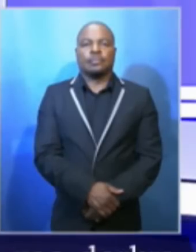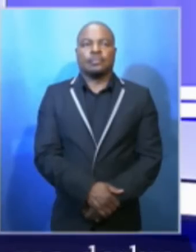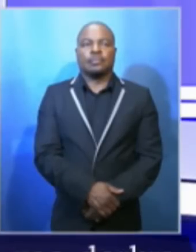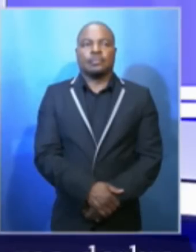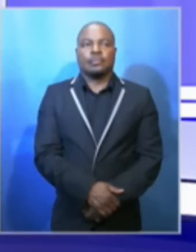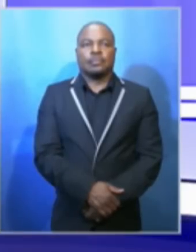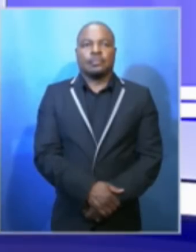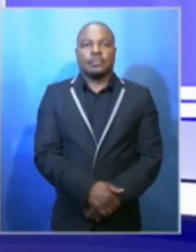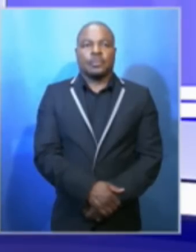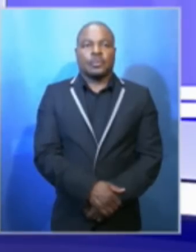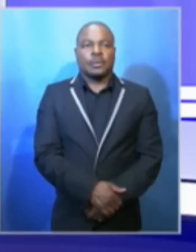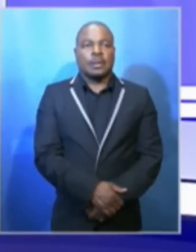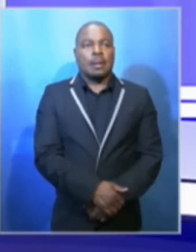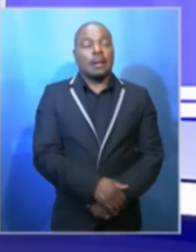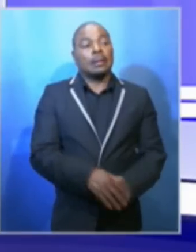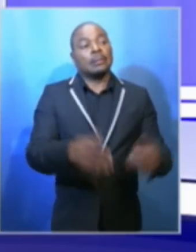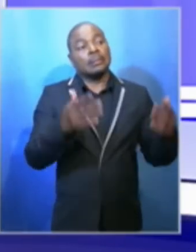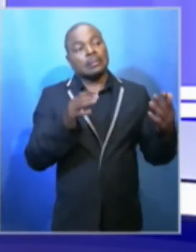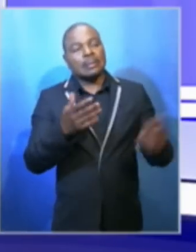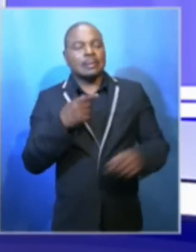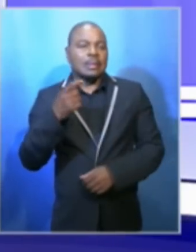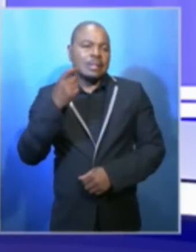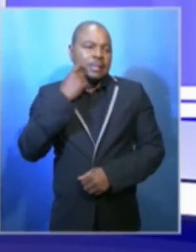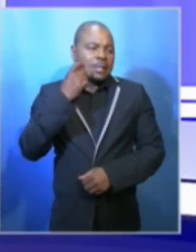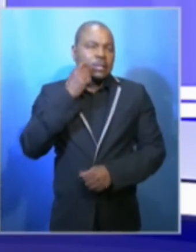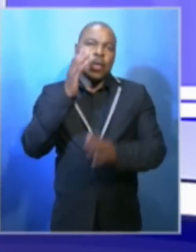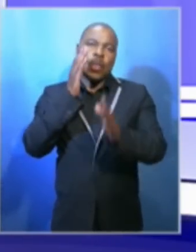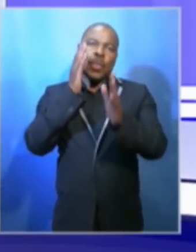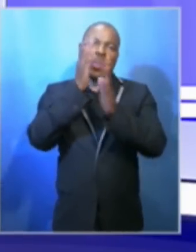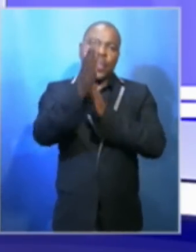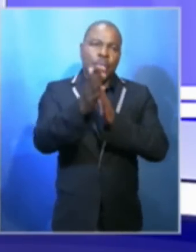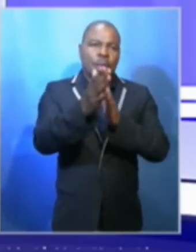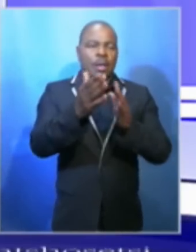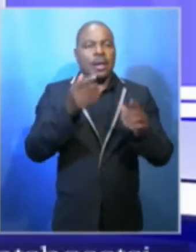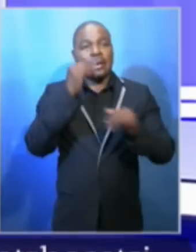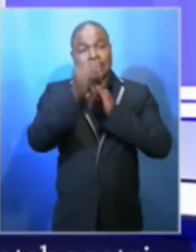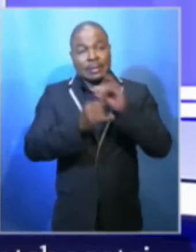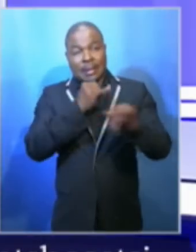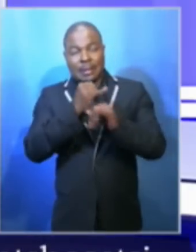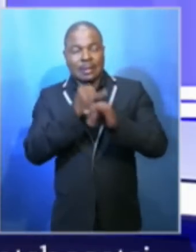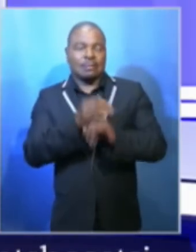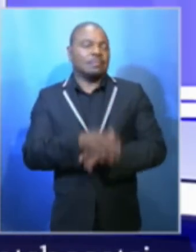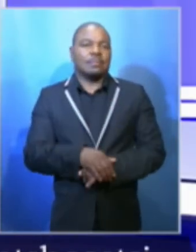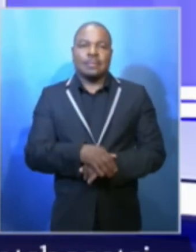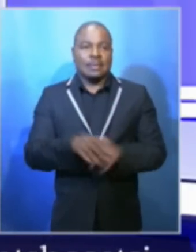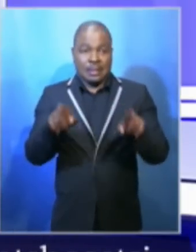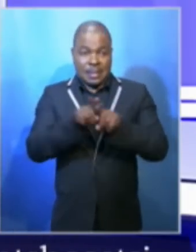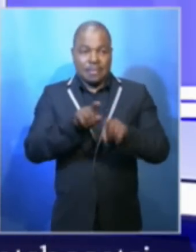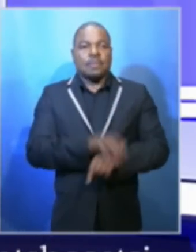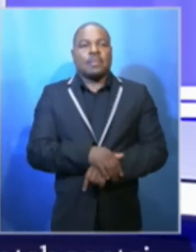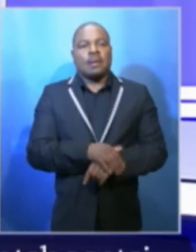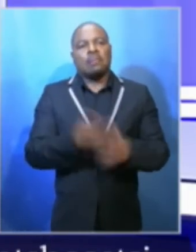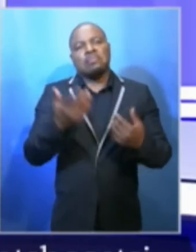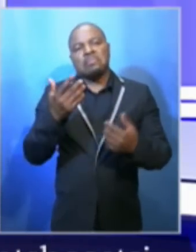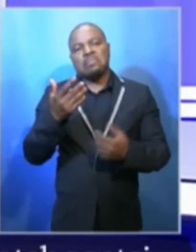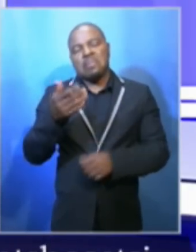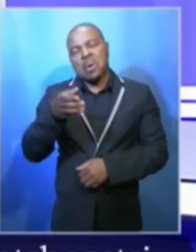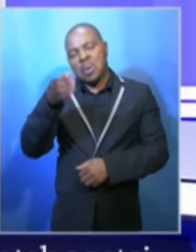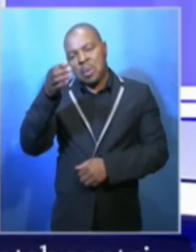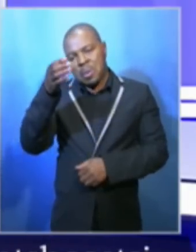setlhopha se se sutlhelegang bonolo mo tournamenteng ya kgwele ya dinao ya boditšhaba mme le fa go ntse jalo mokatisi Helman Mkhalele o